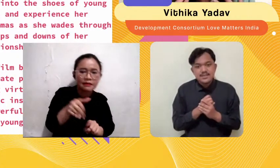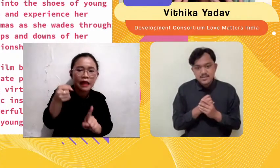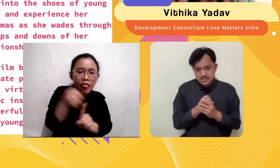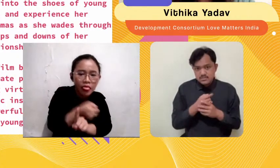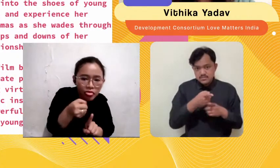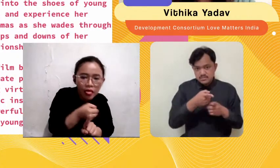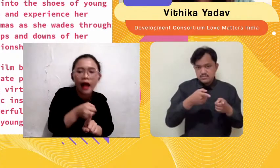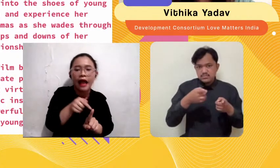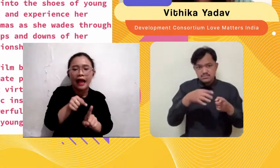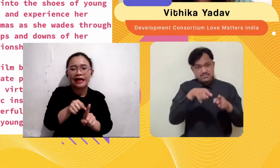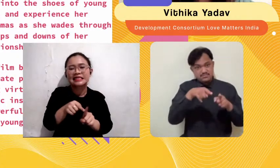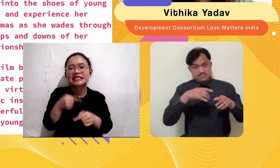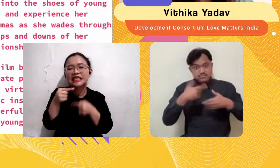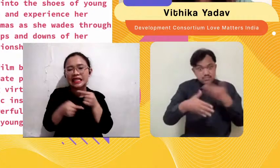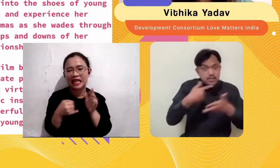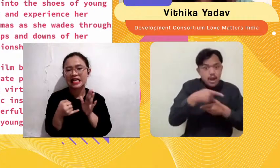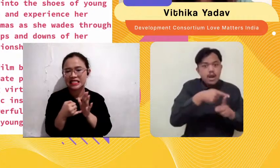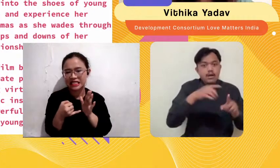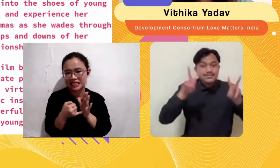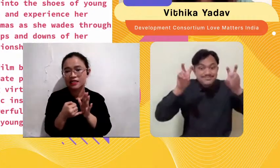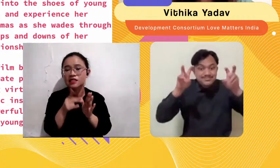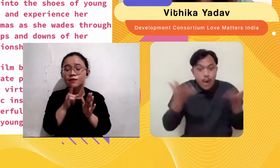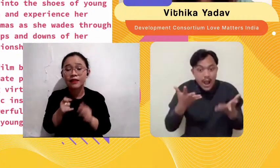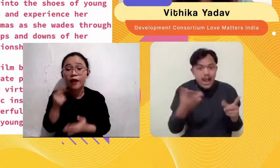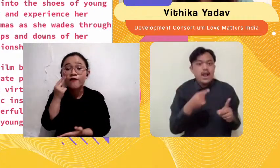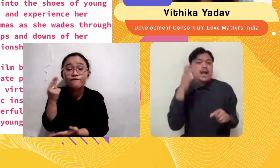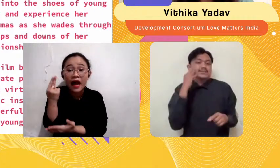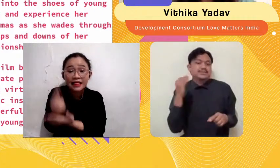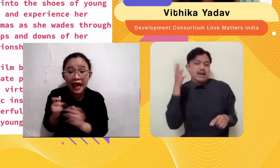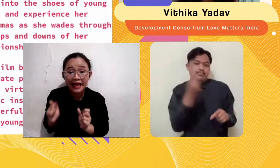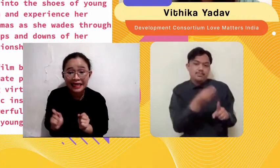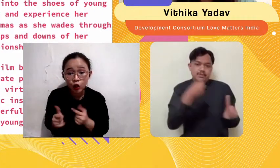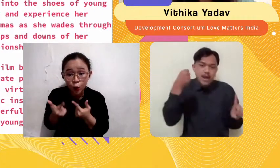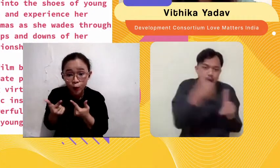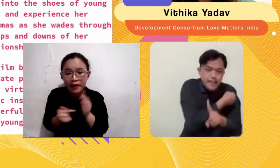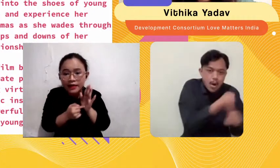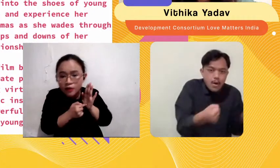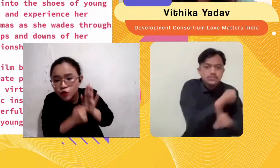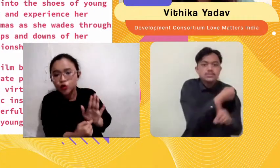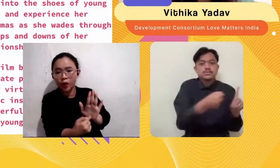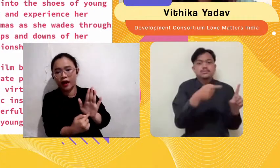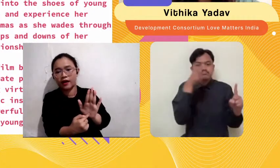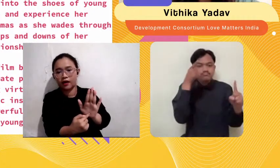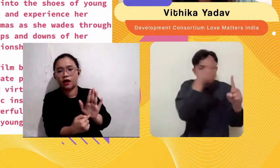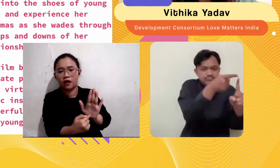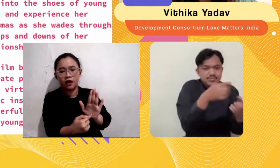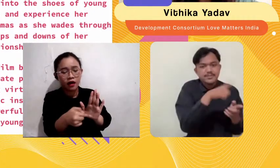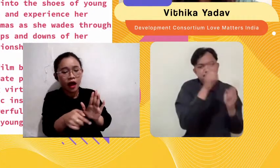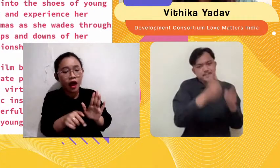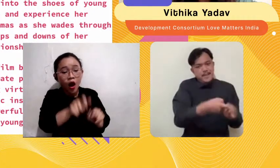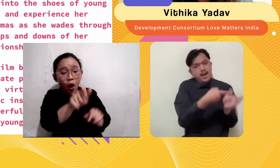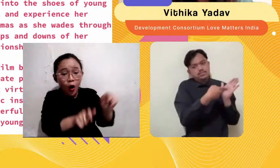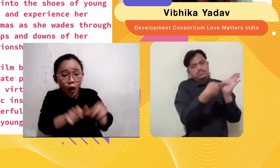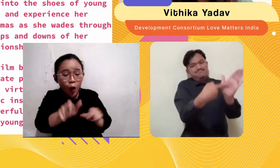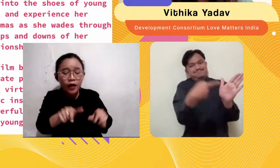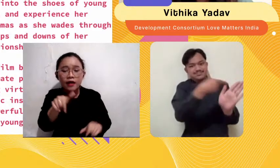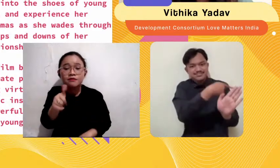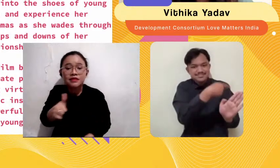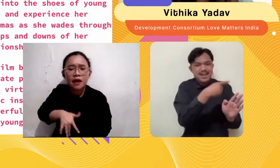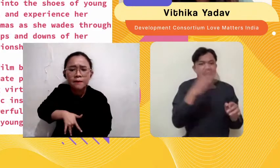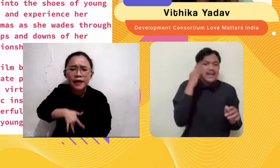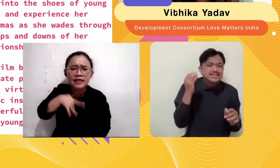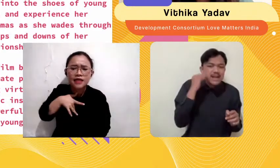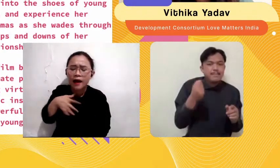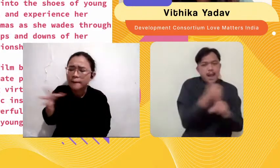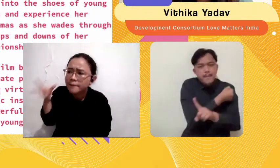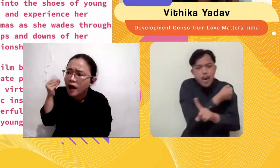and where virtual reality actually gives the audience immersive experience around any issue